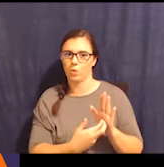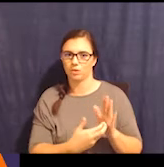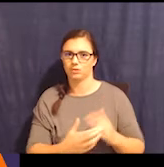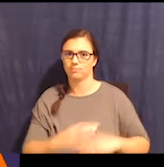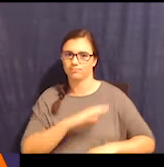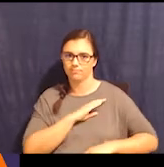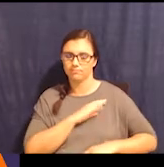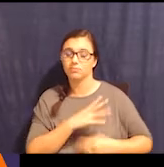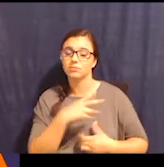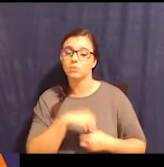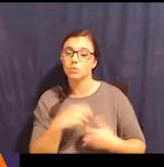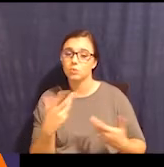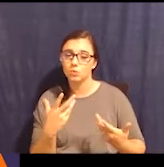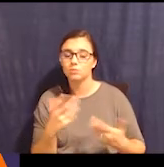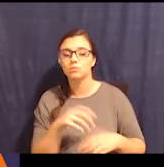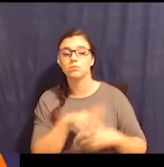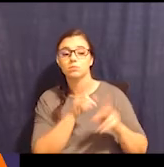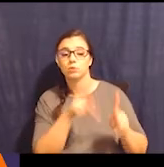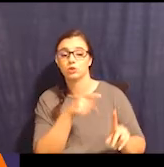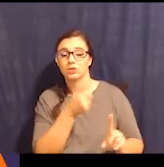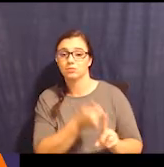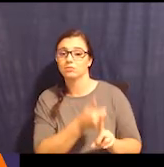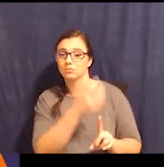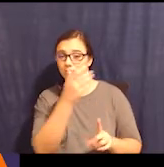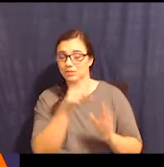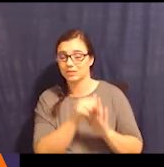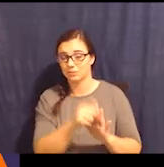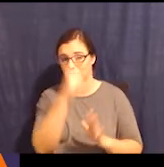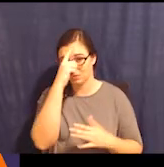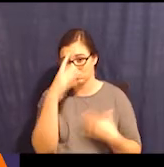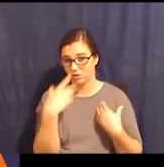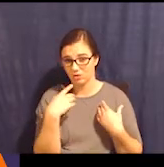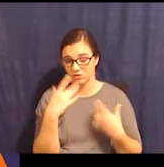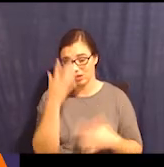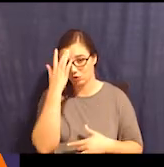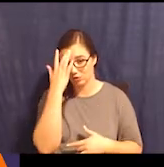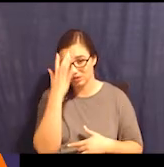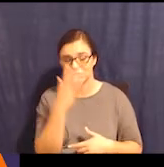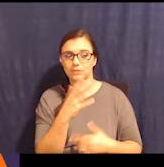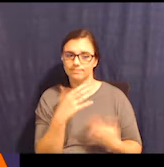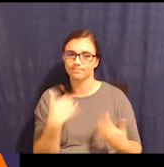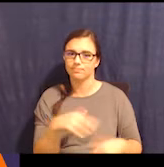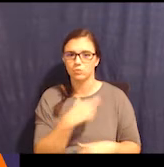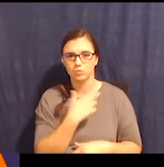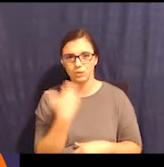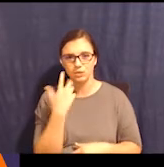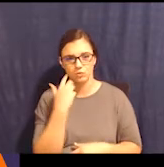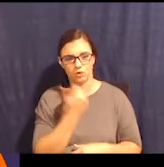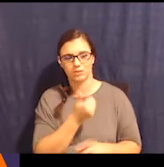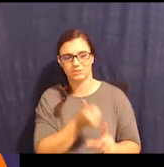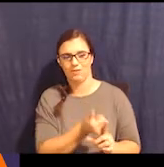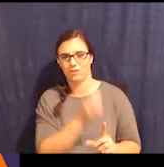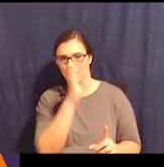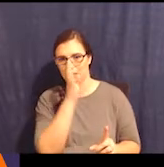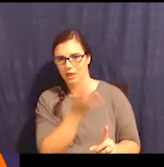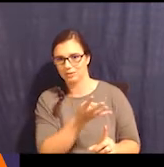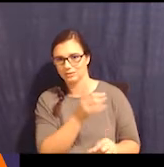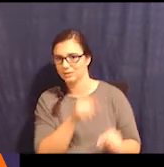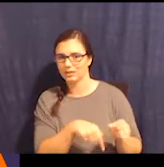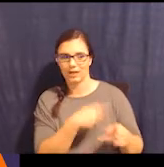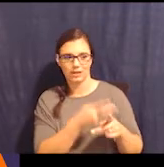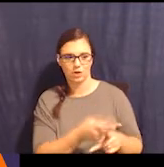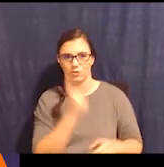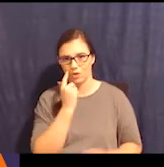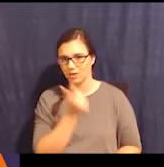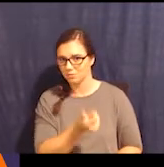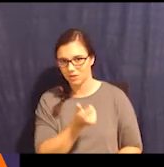illness put them in a substantial risk of self-neglect because they cannot care for themselves or survive on their own using all available